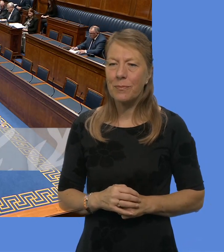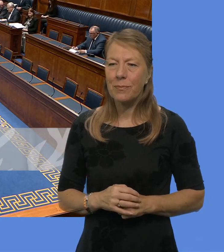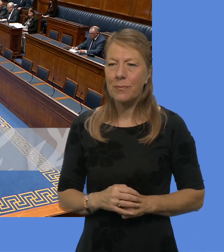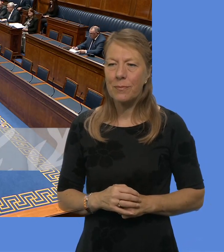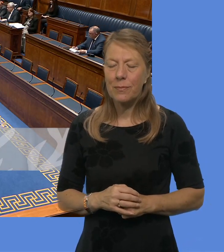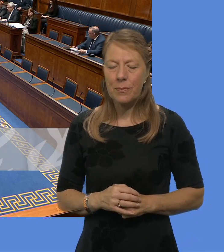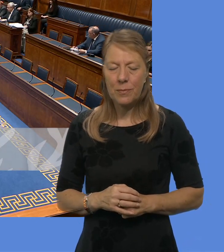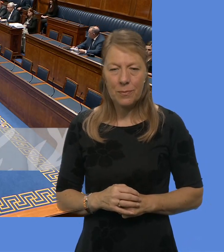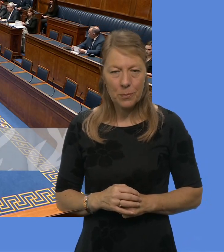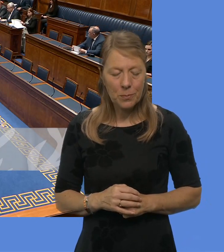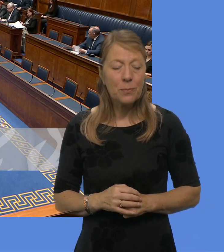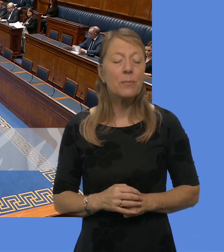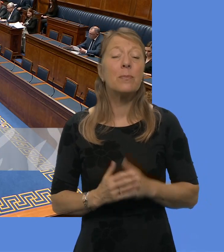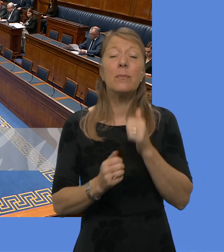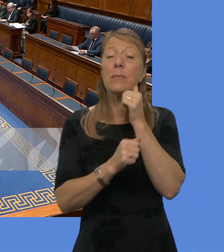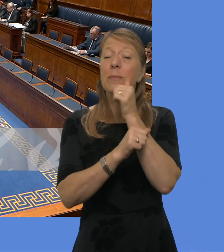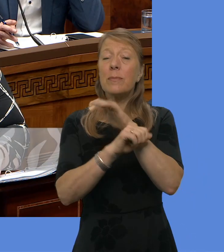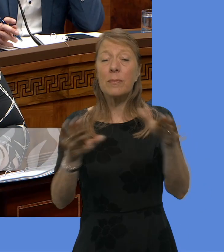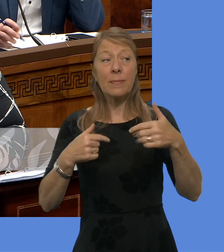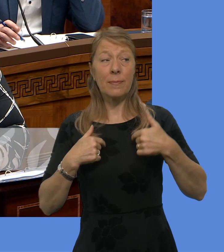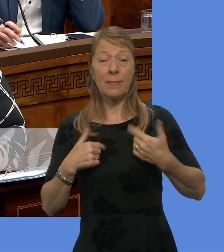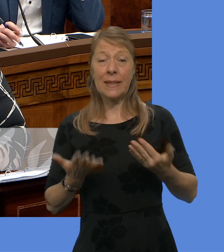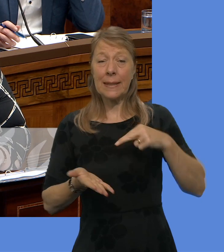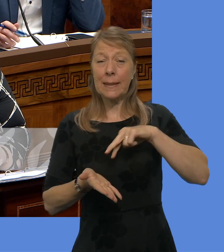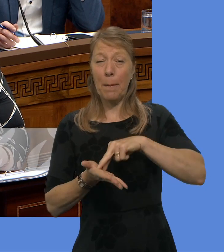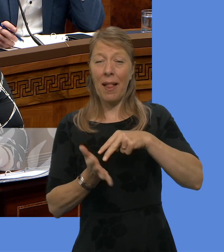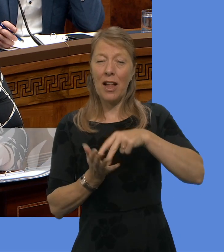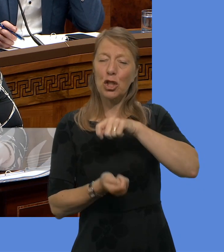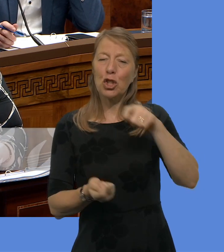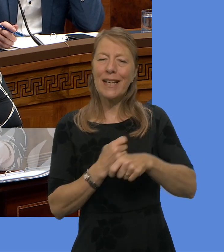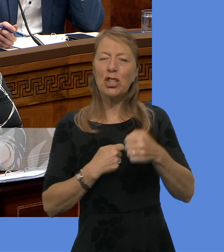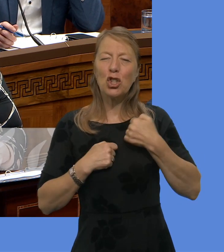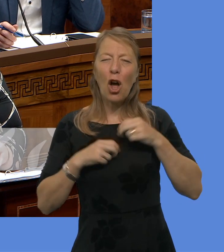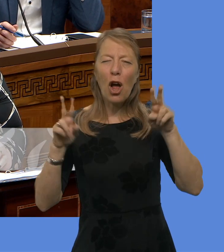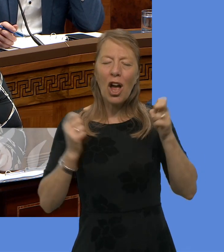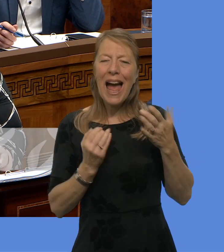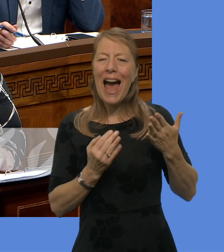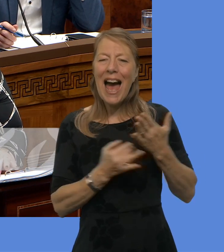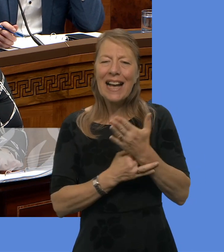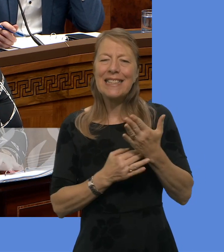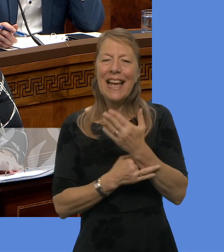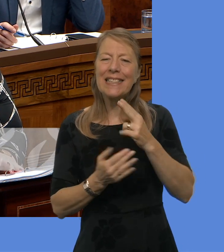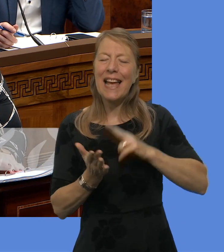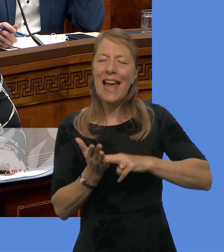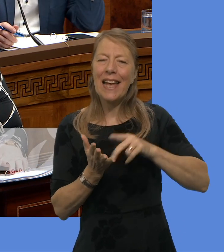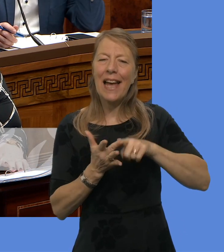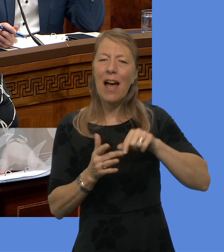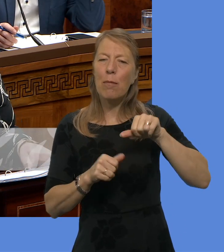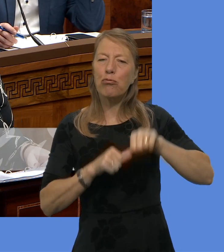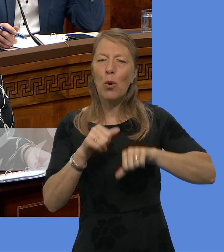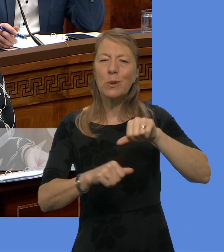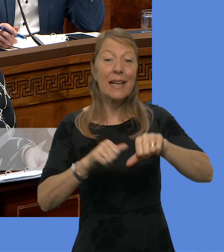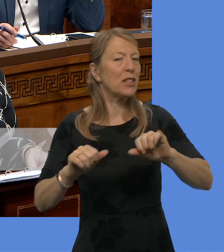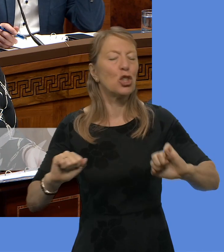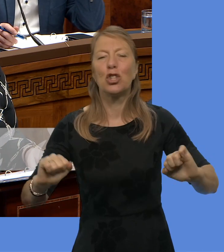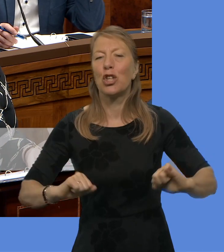There are no immediate plans to undertake a fundamental review of the workings of Access NI. However, systems and process enhancements are routinely considered and implemented